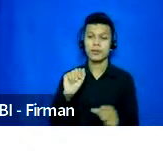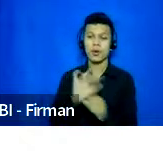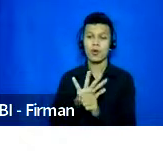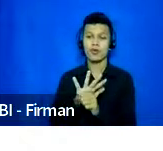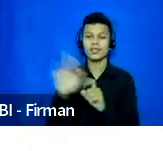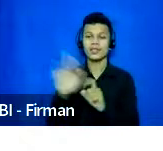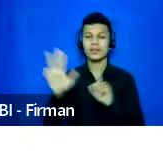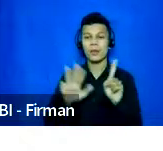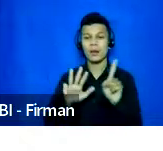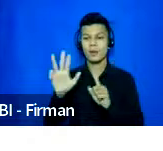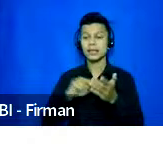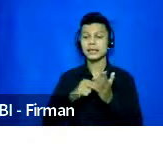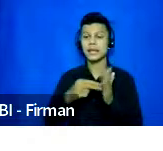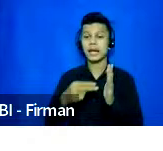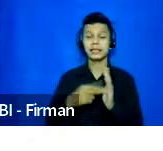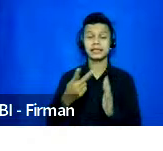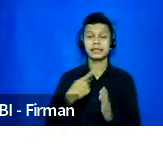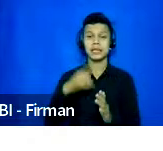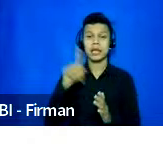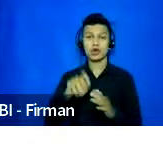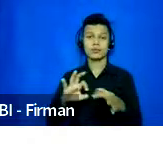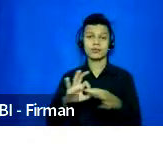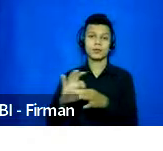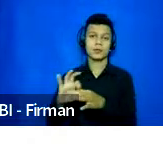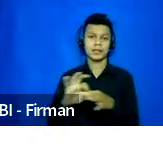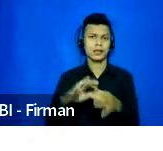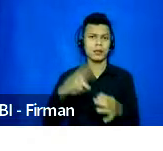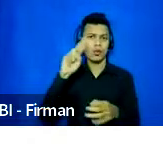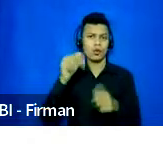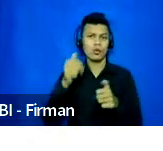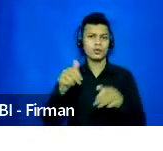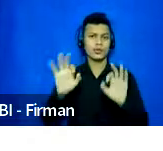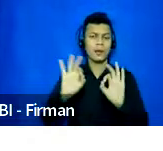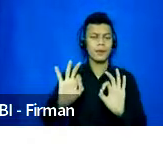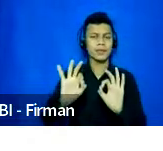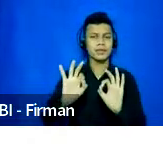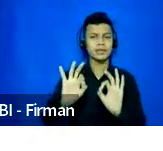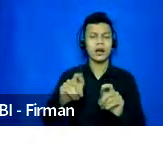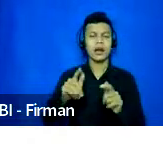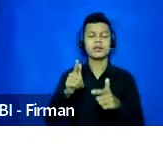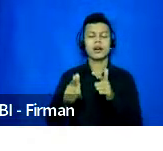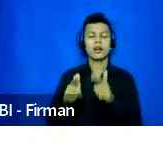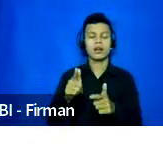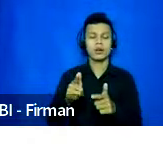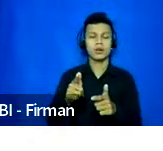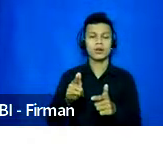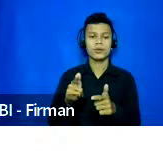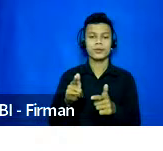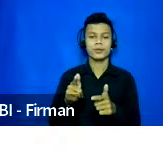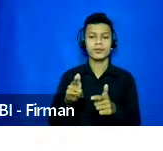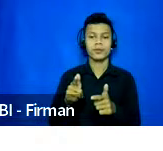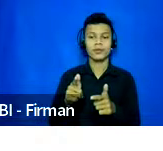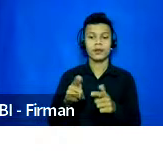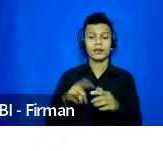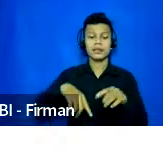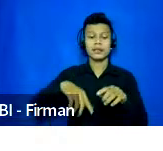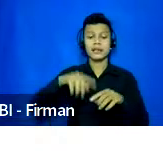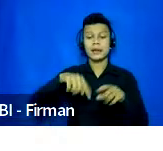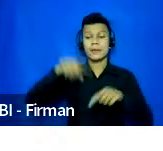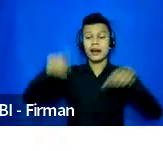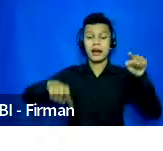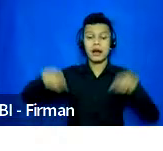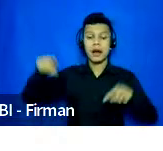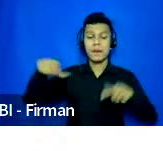work hand in hand together to making sure that diverse content and then